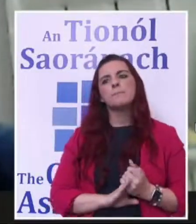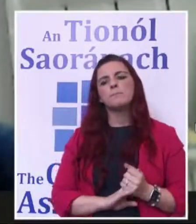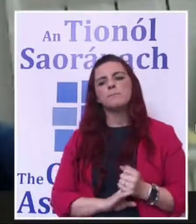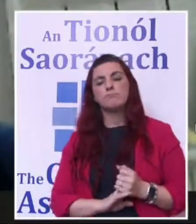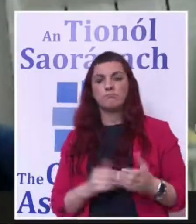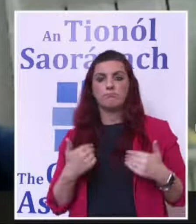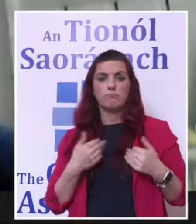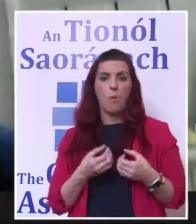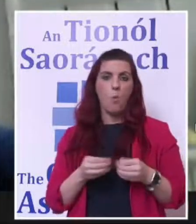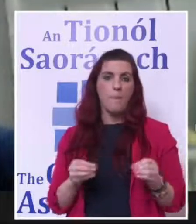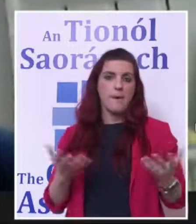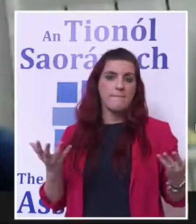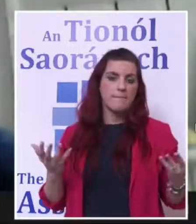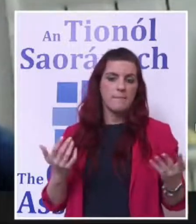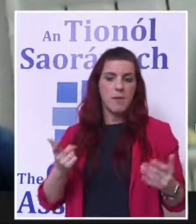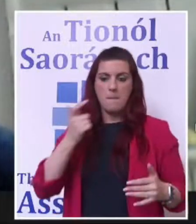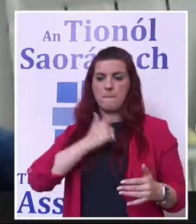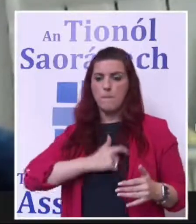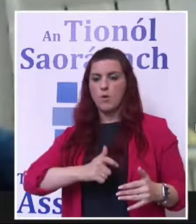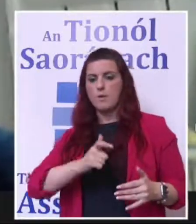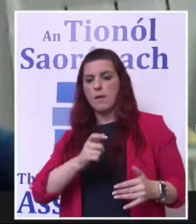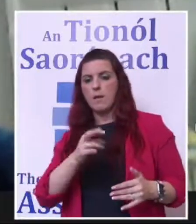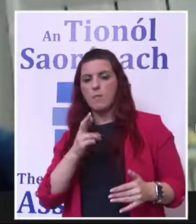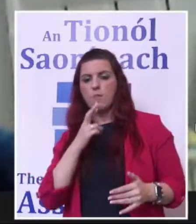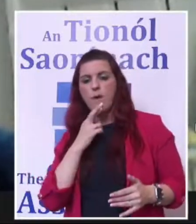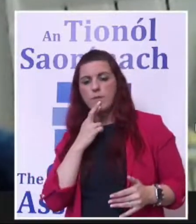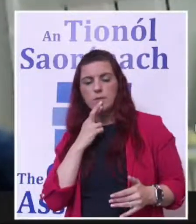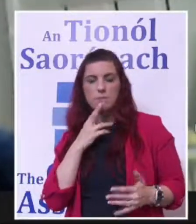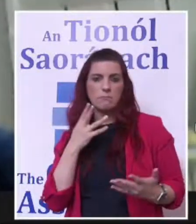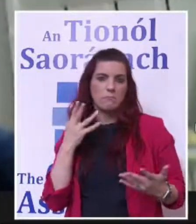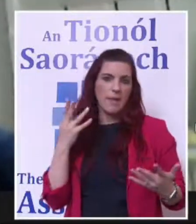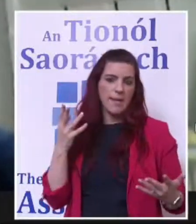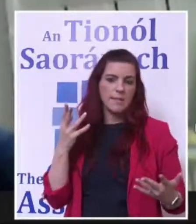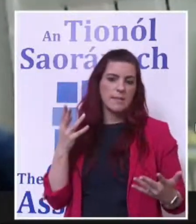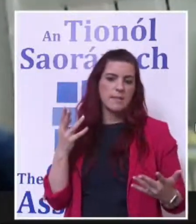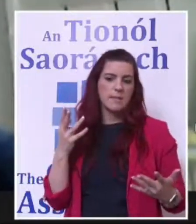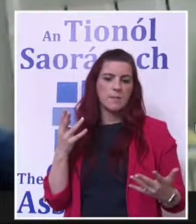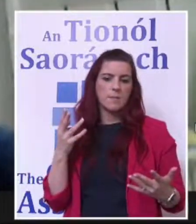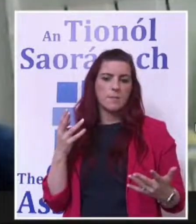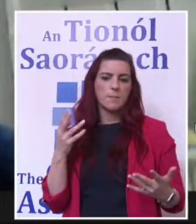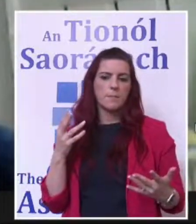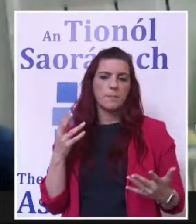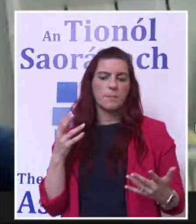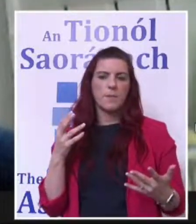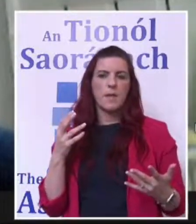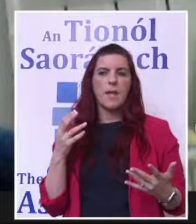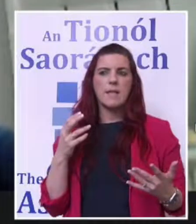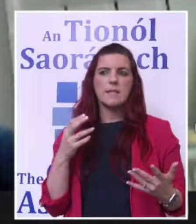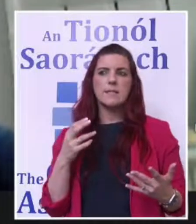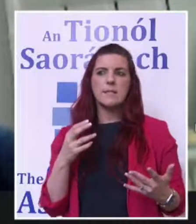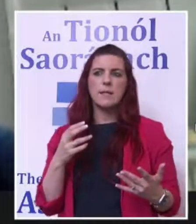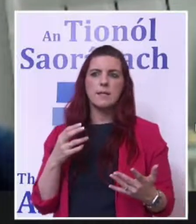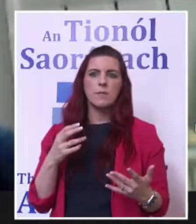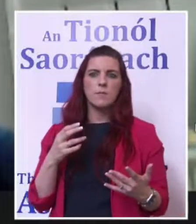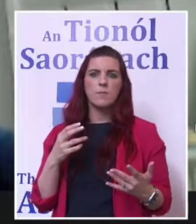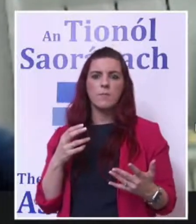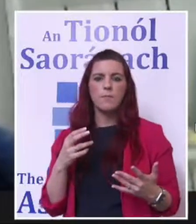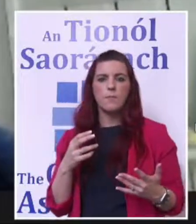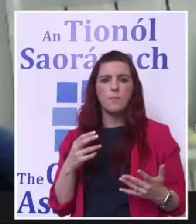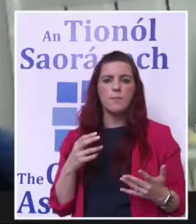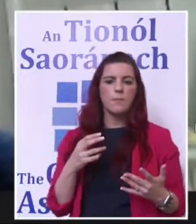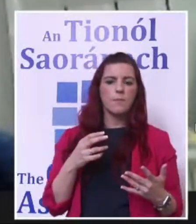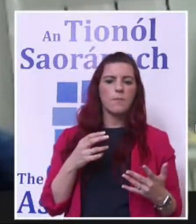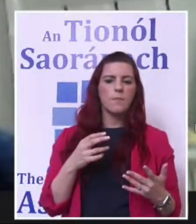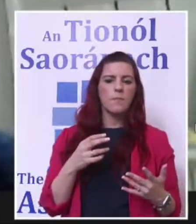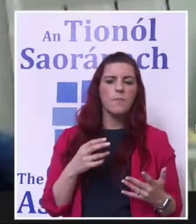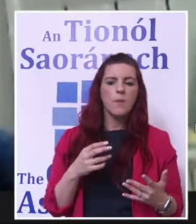quite open. My own personal preference, for what it's worth, is that these are democratic bodies and